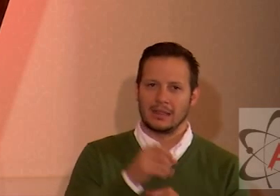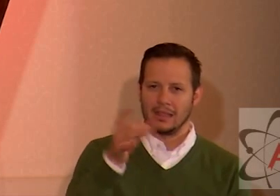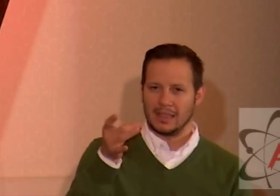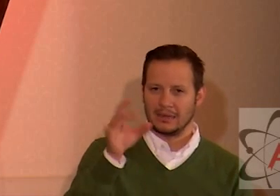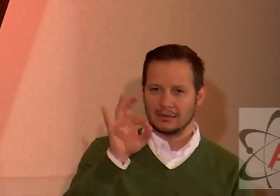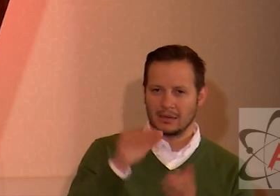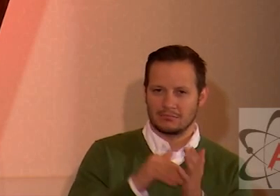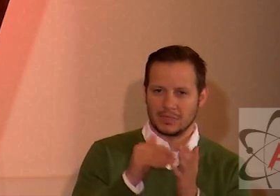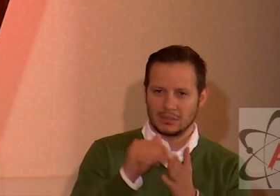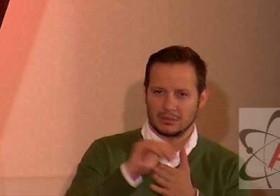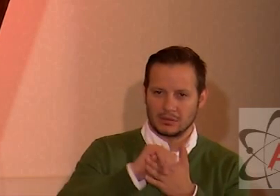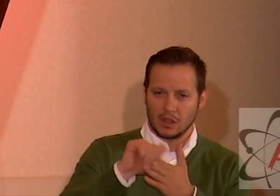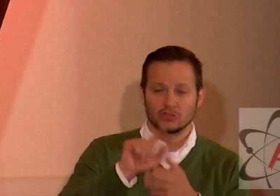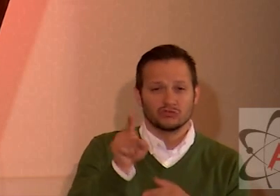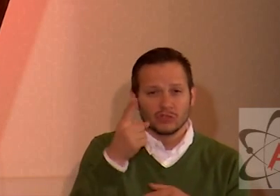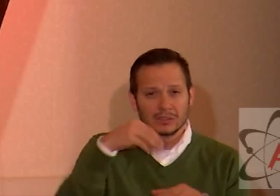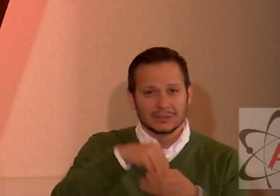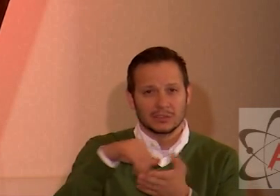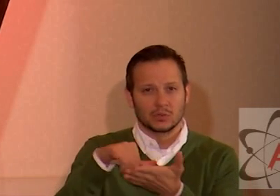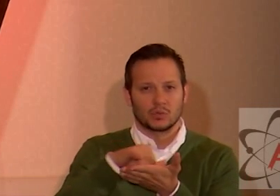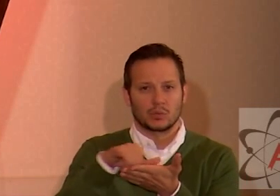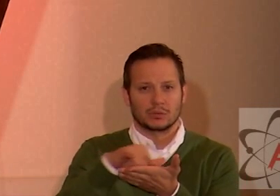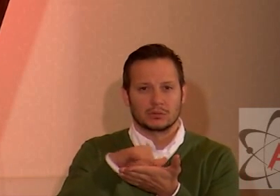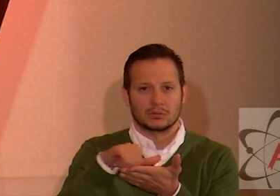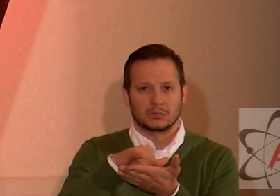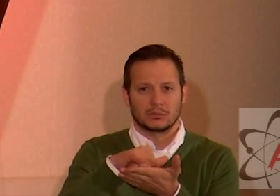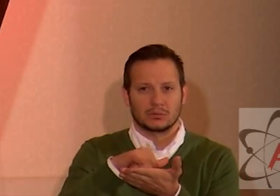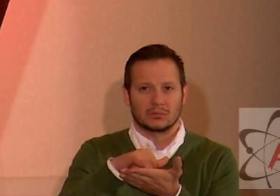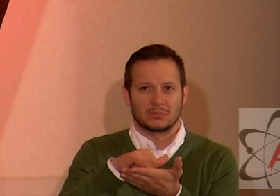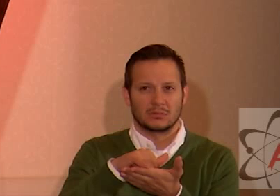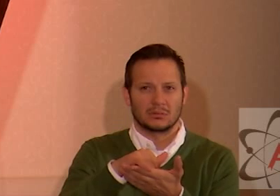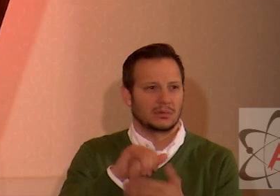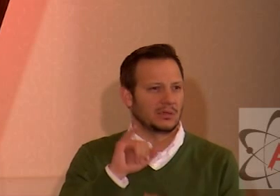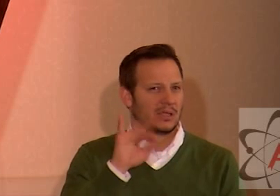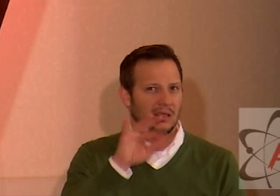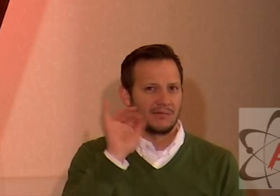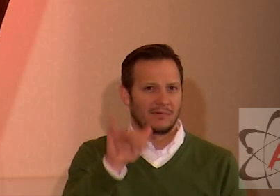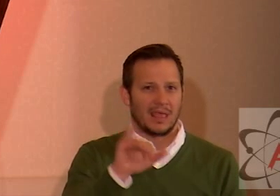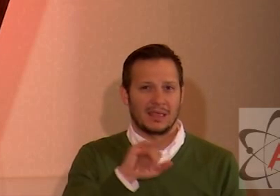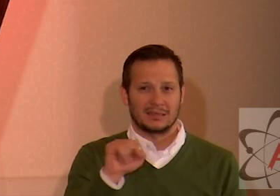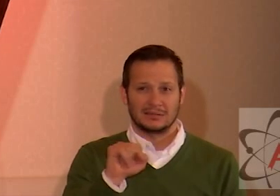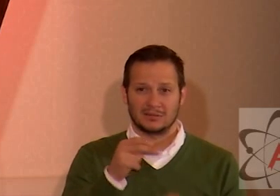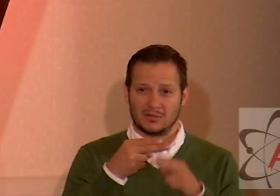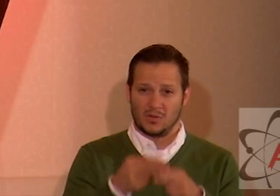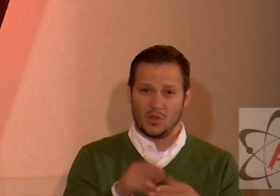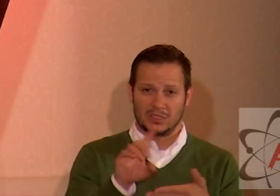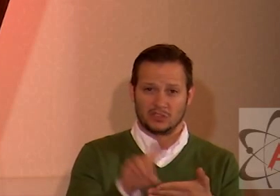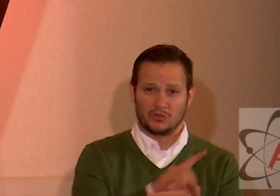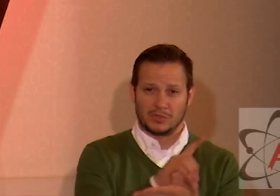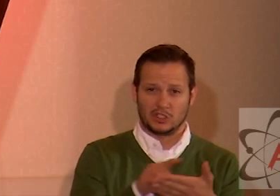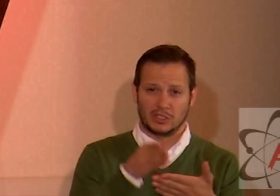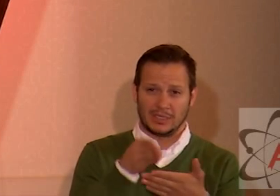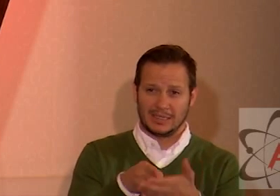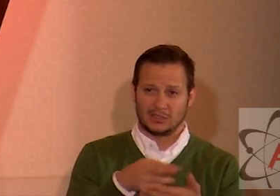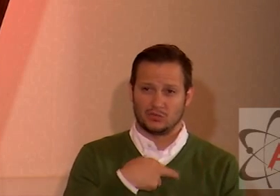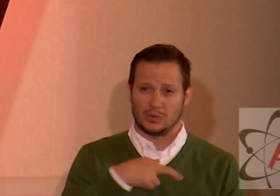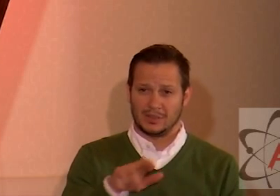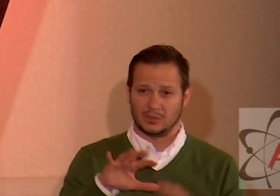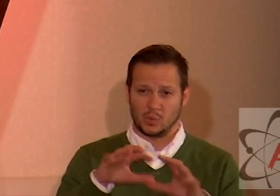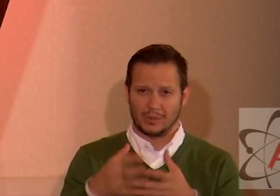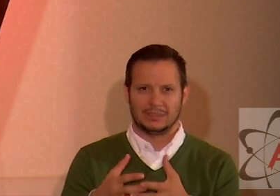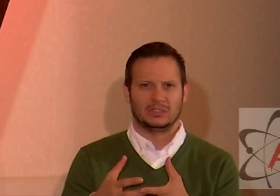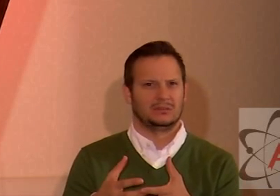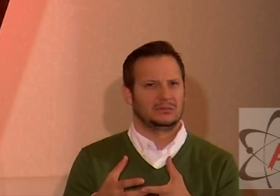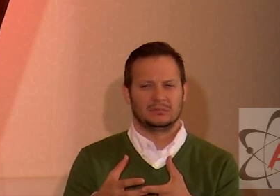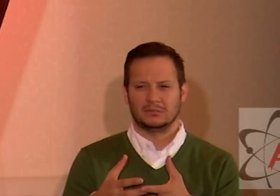York alone. If that's discrimination, where do we sign up for it? Now, Bush